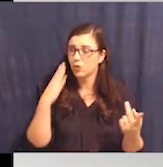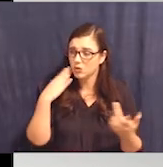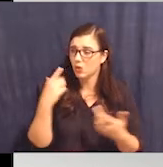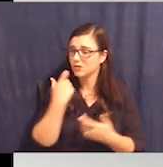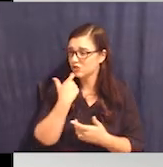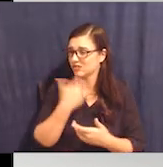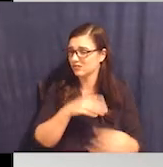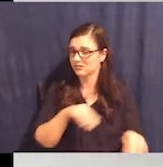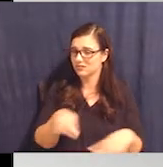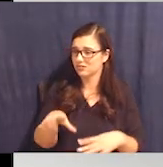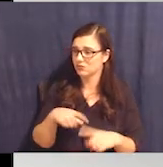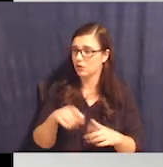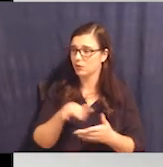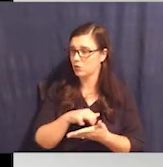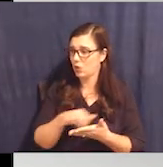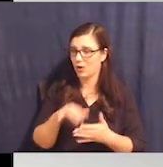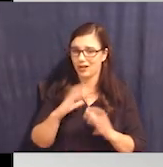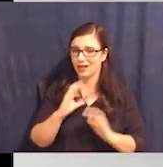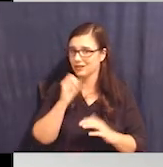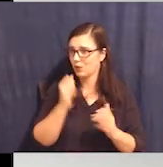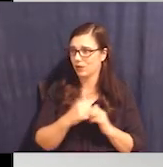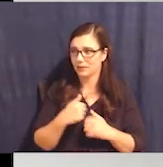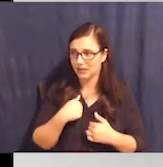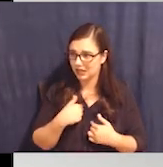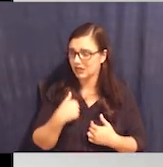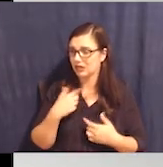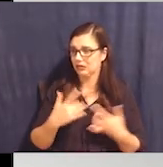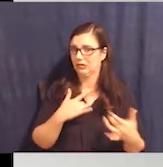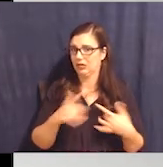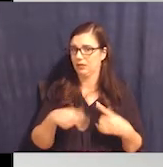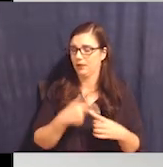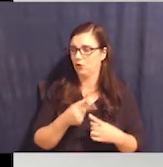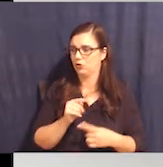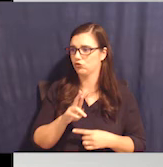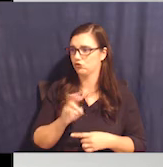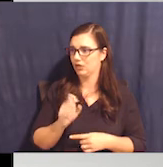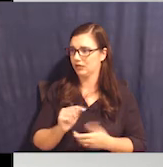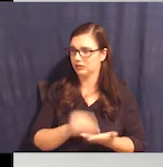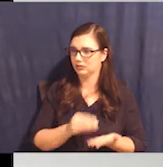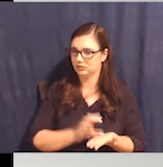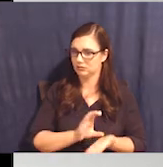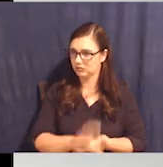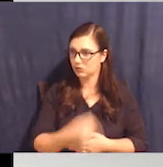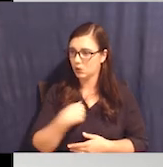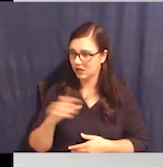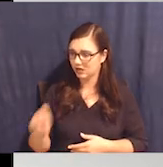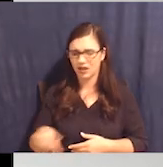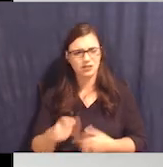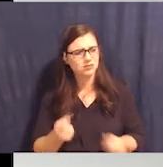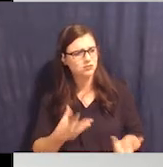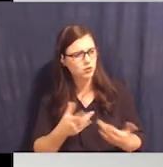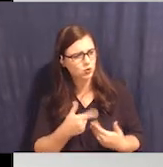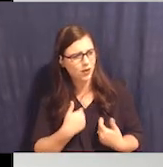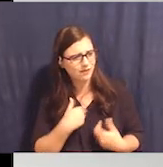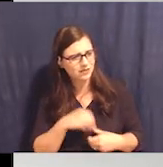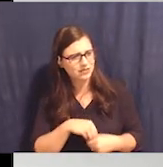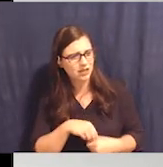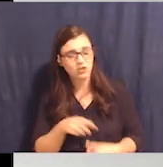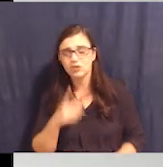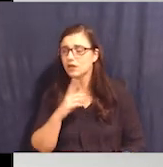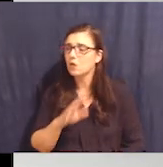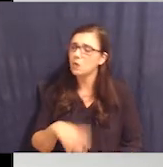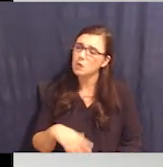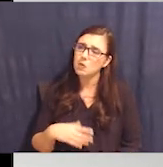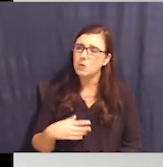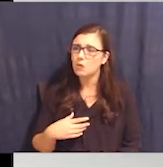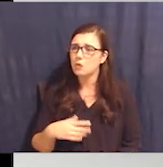just moved from New York, so my clients didn't come with me. I'm concerned about funding the trust. So I asked her, how much do you have